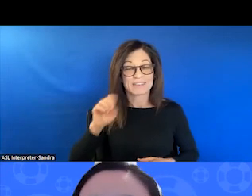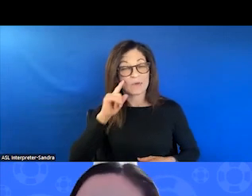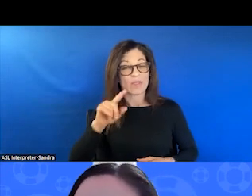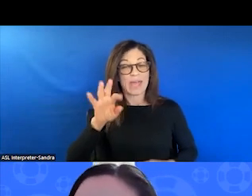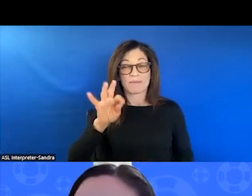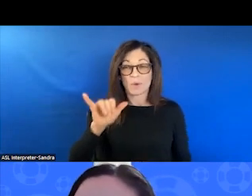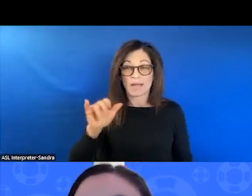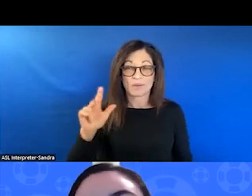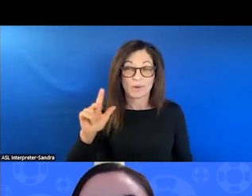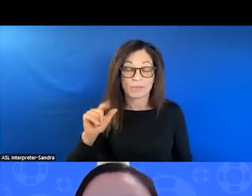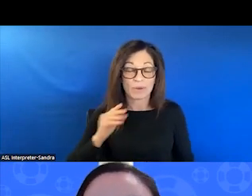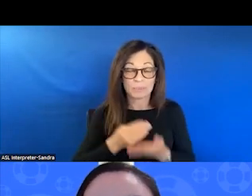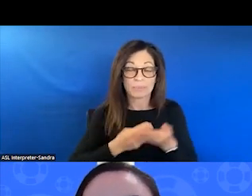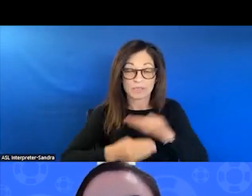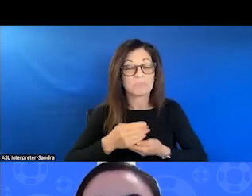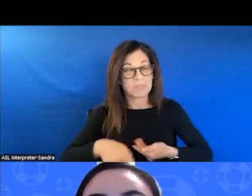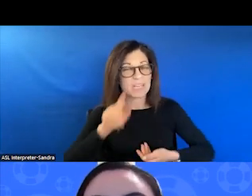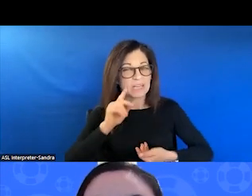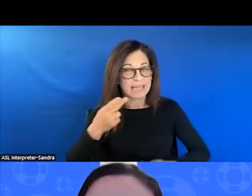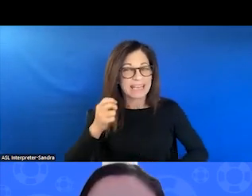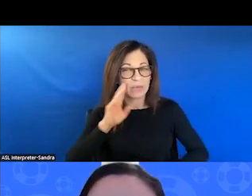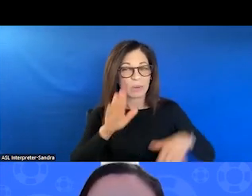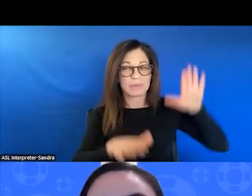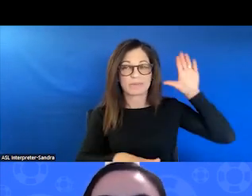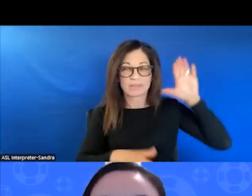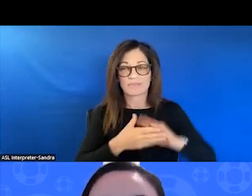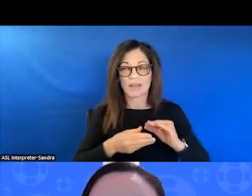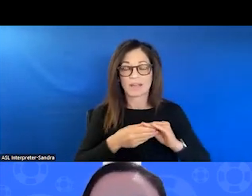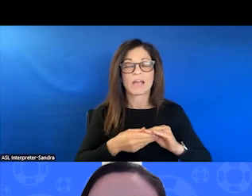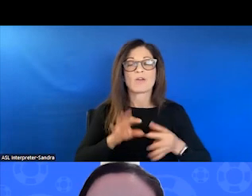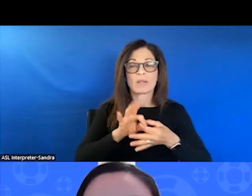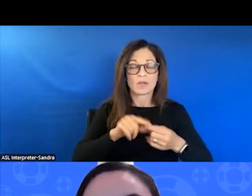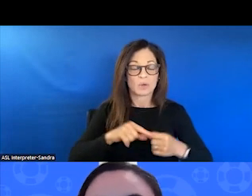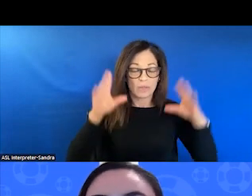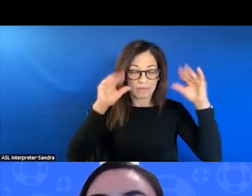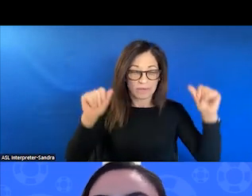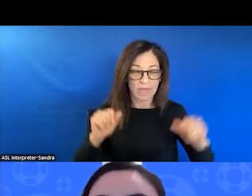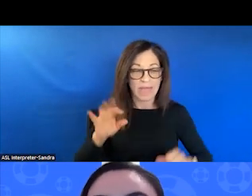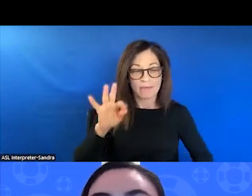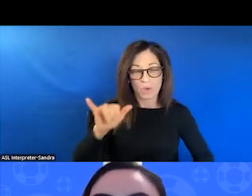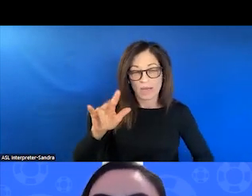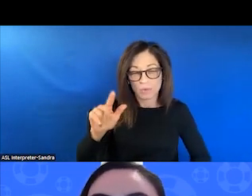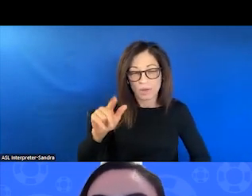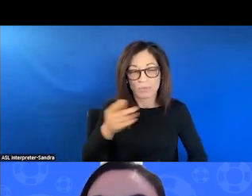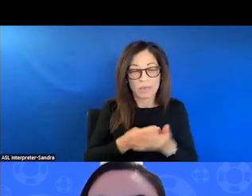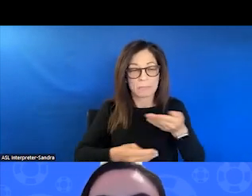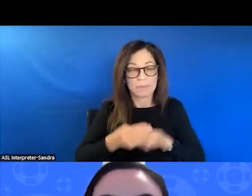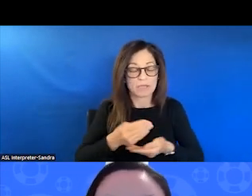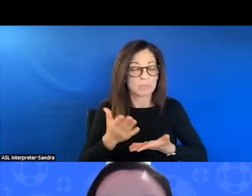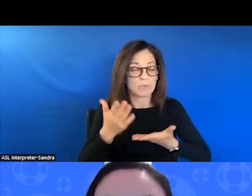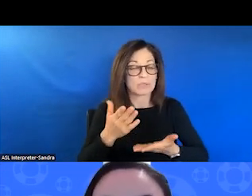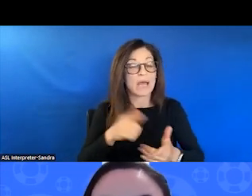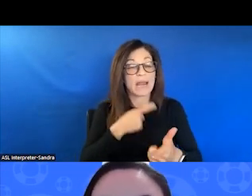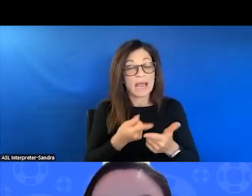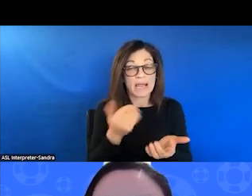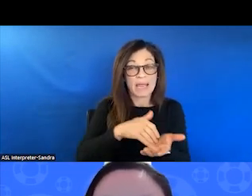budget. So he's going to be testifying on the President's FY23 budget proposal there, and then again, next week